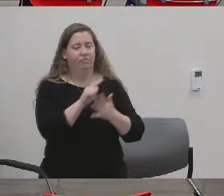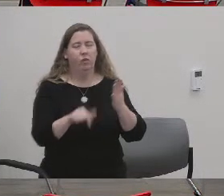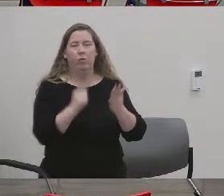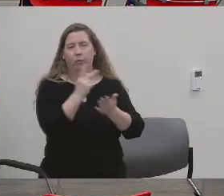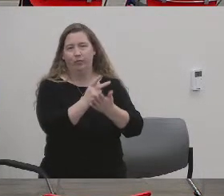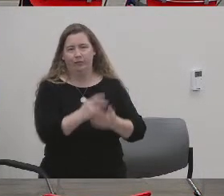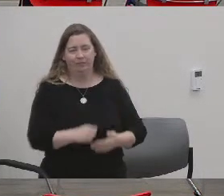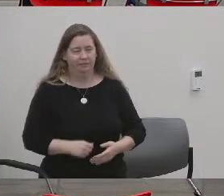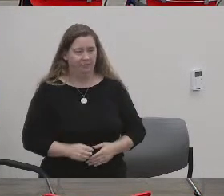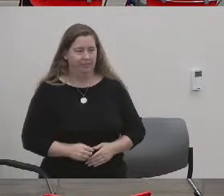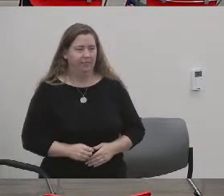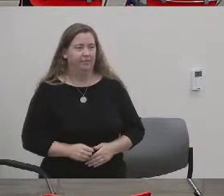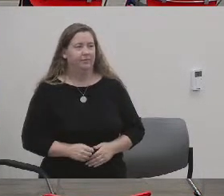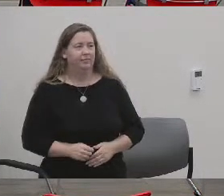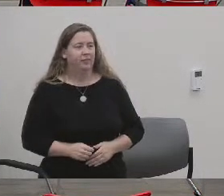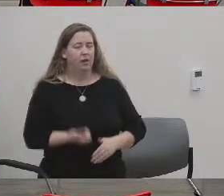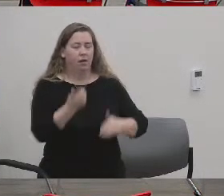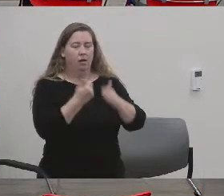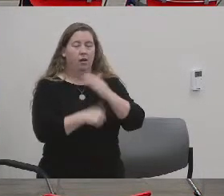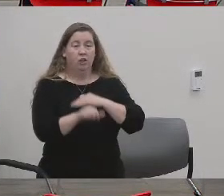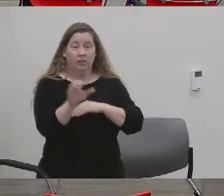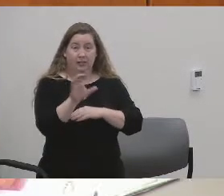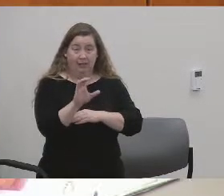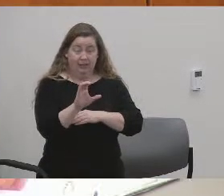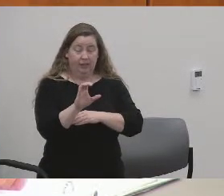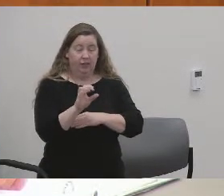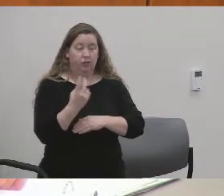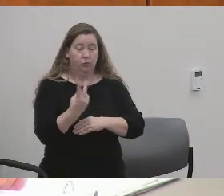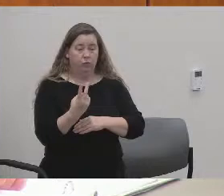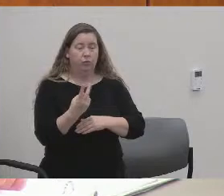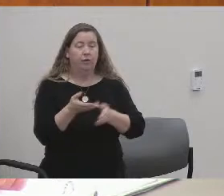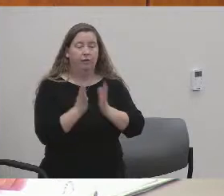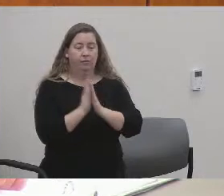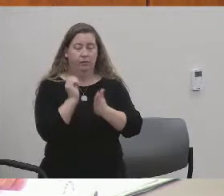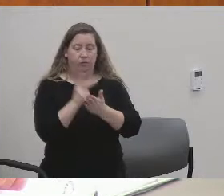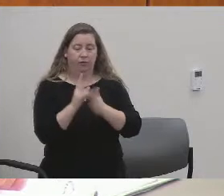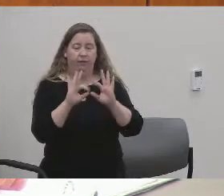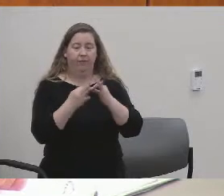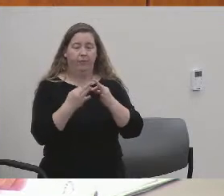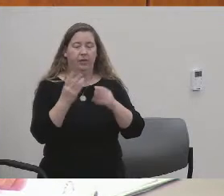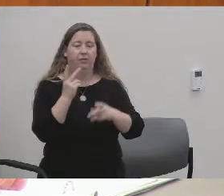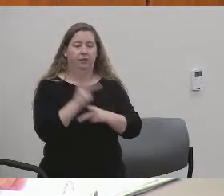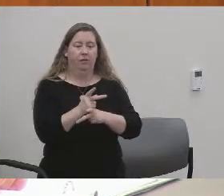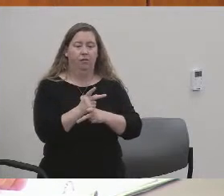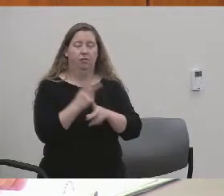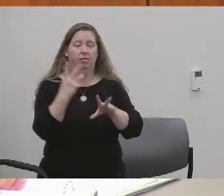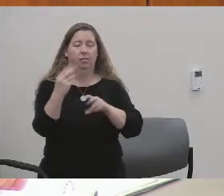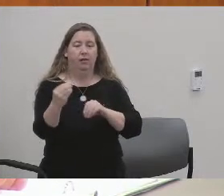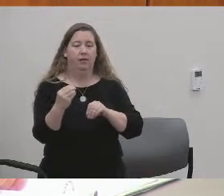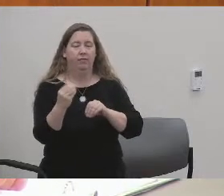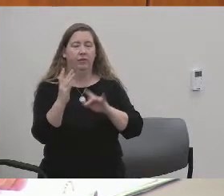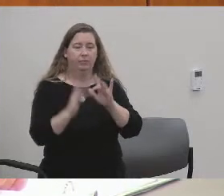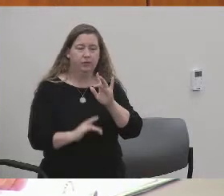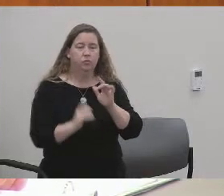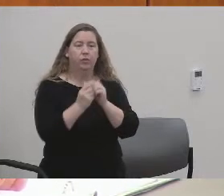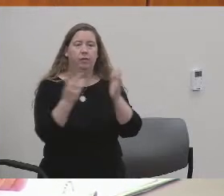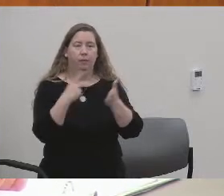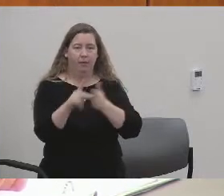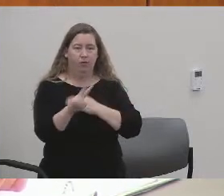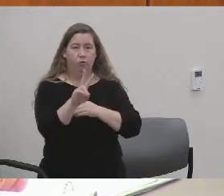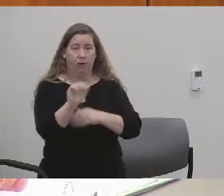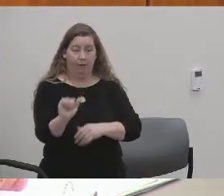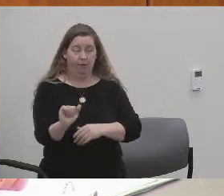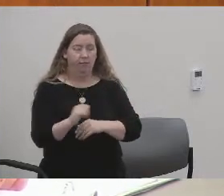you. Under item C2, asking for approval of the family care leave of absence without pay, 2A.